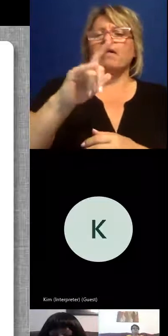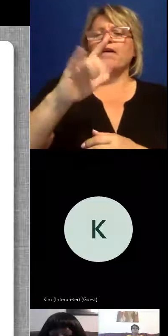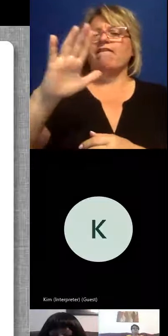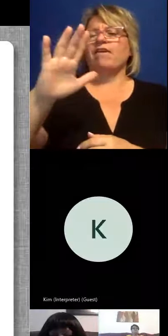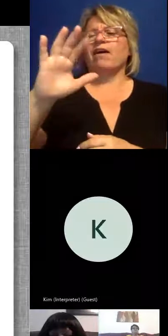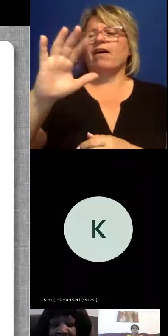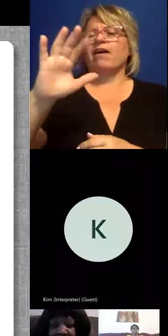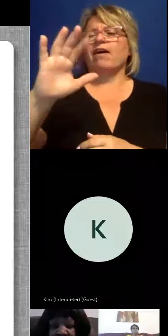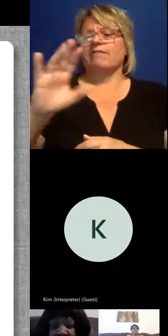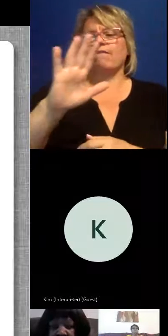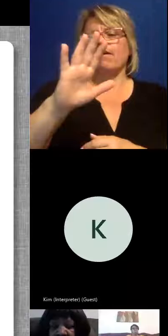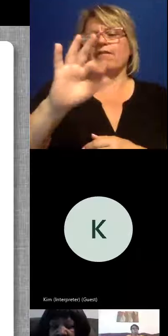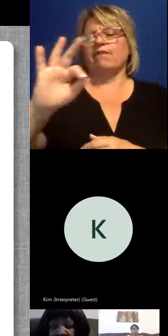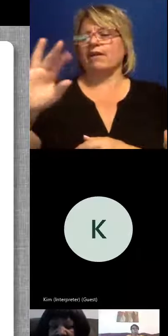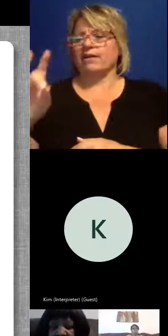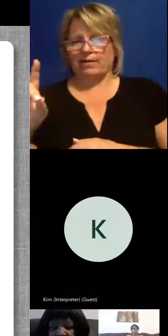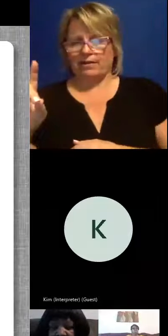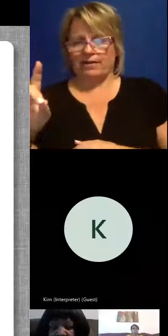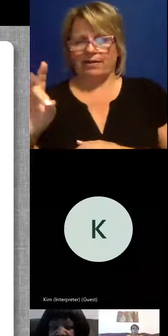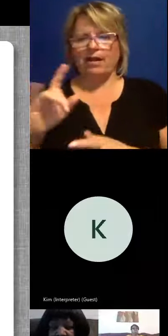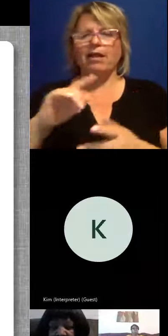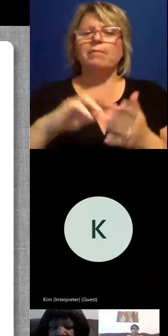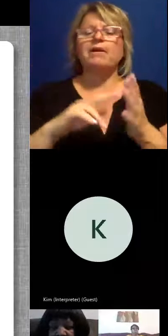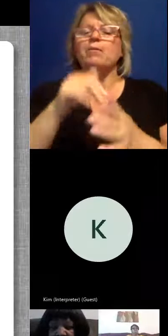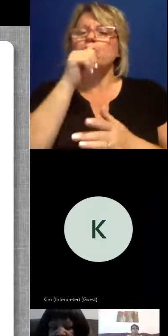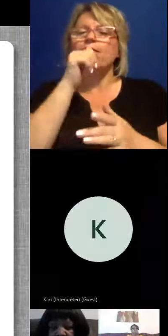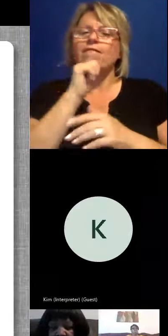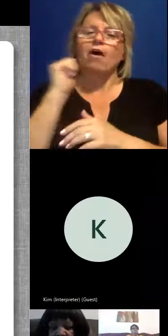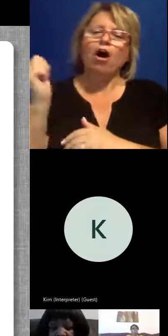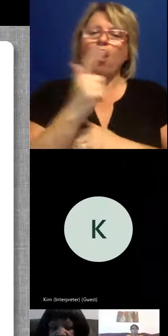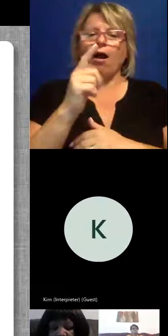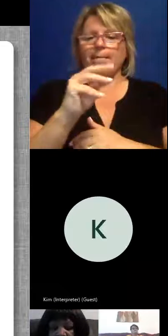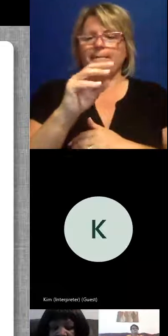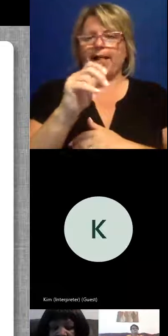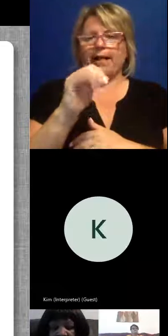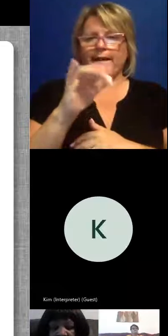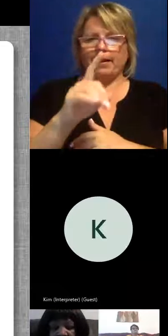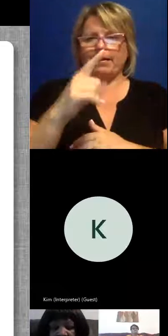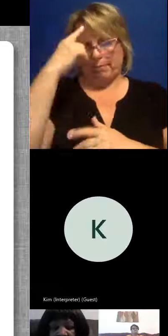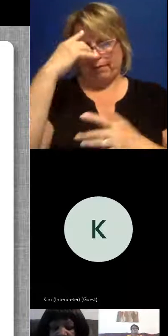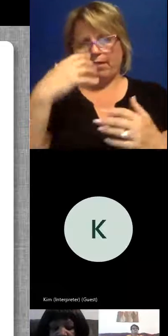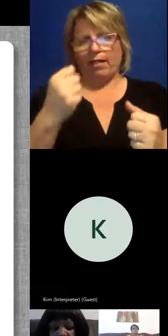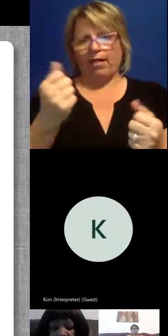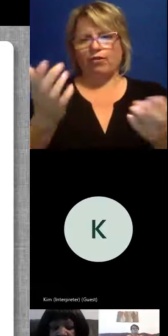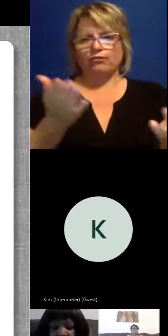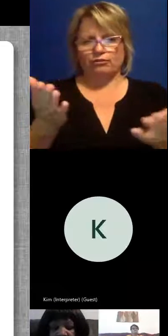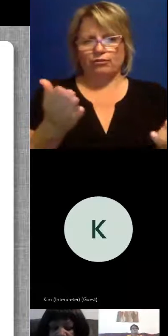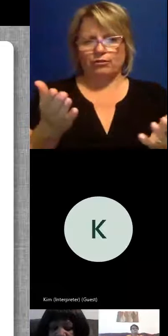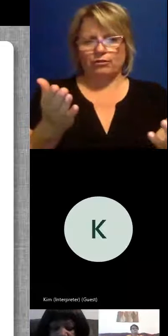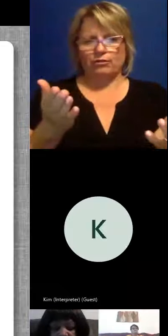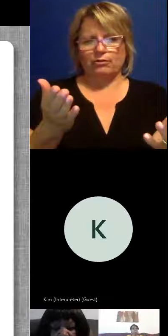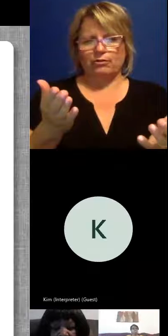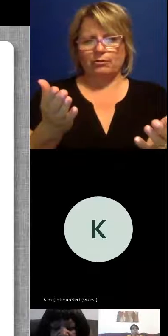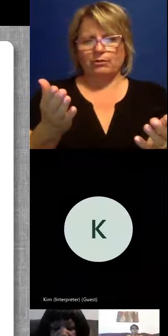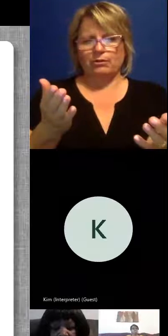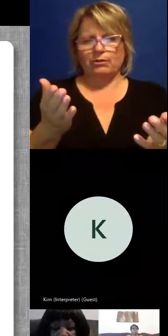598 would privatize all Medicaid mental health services, leading